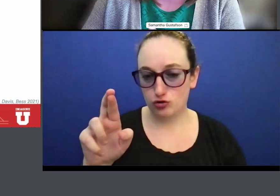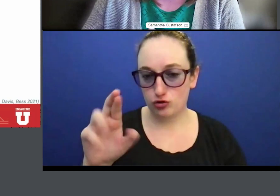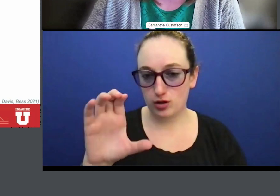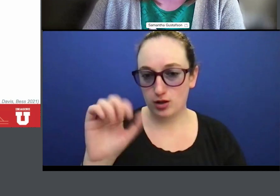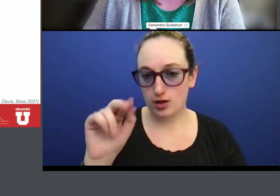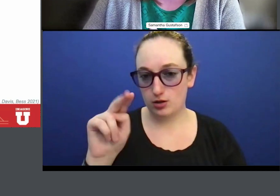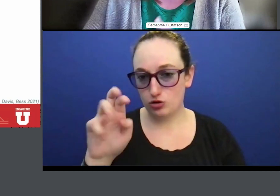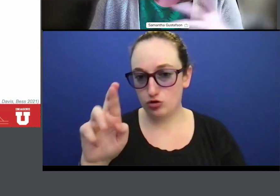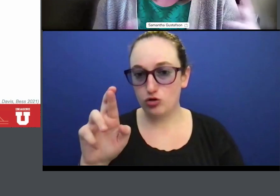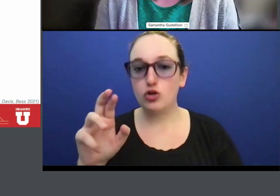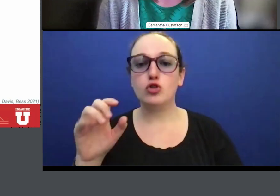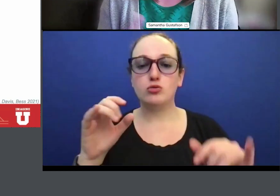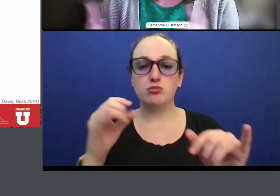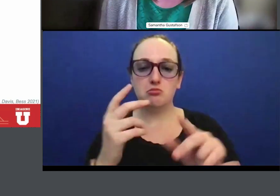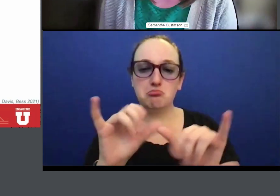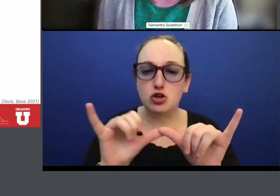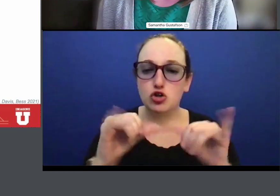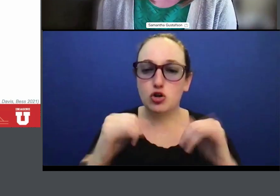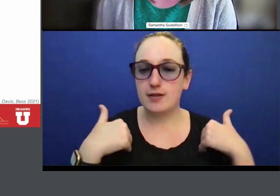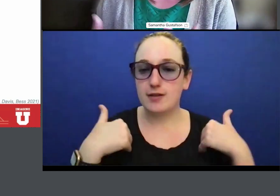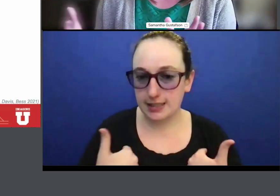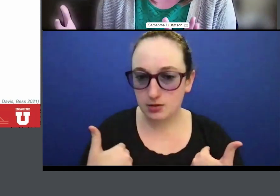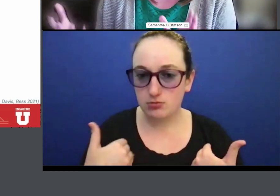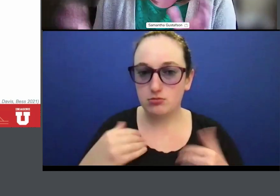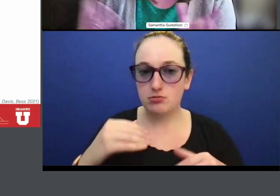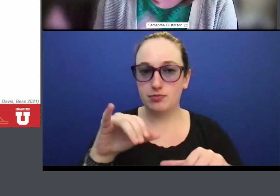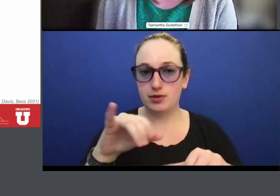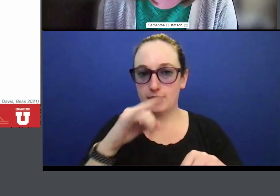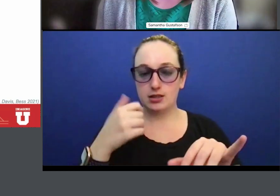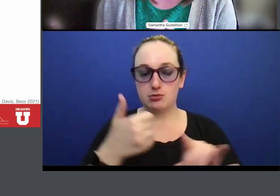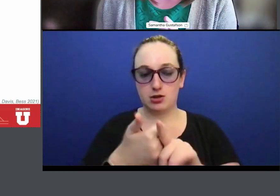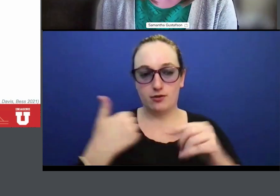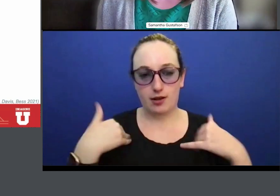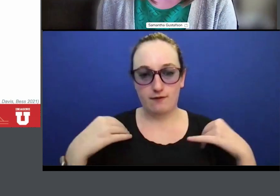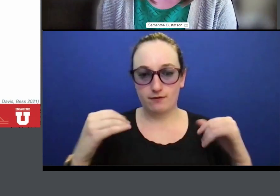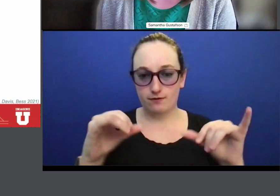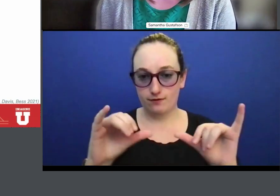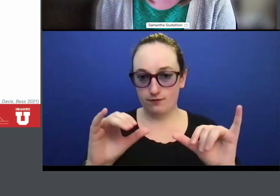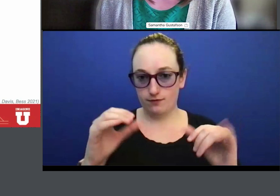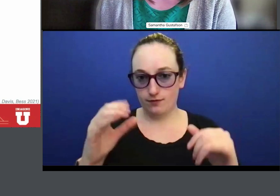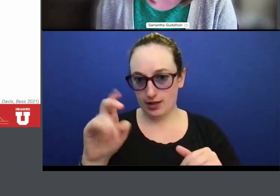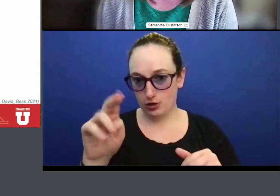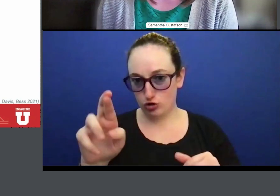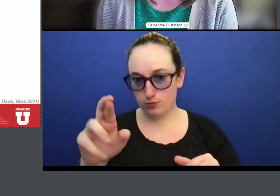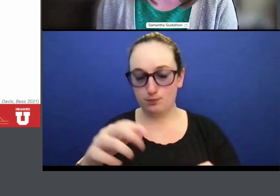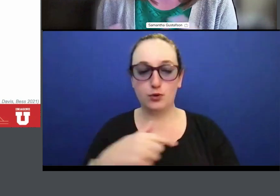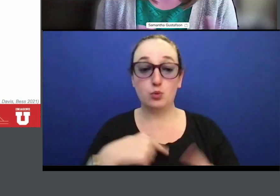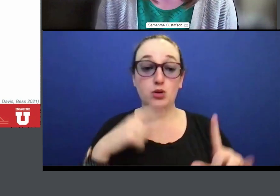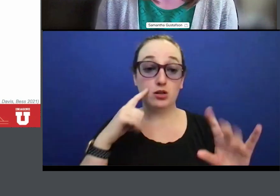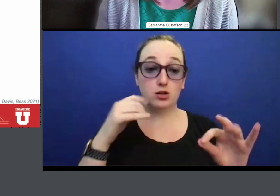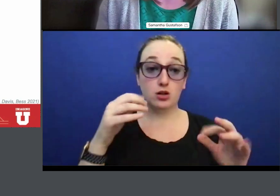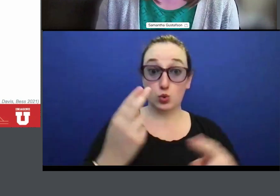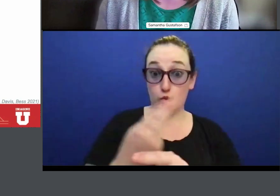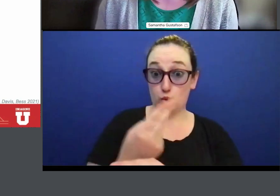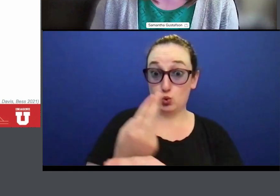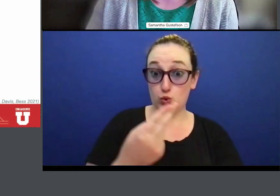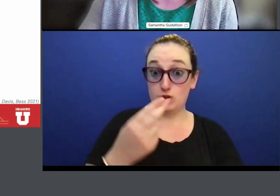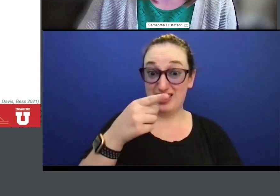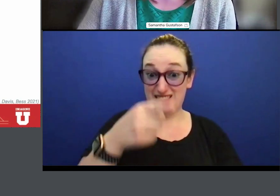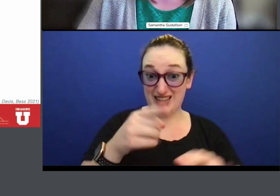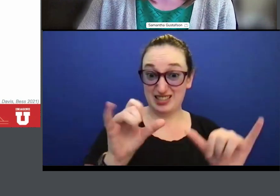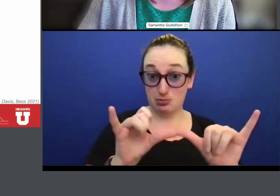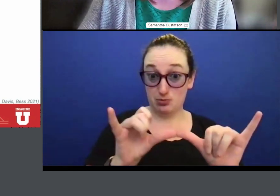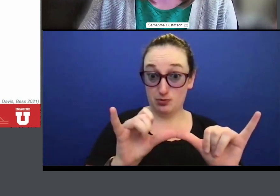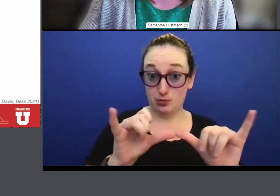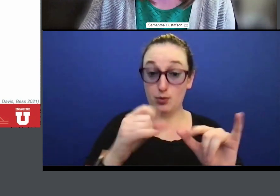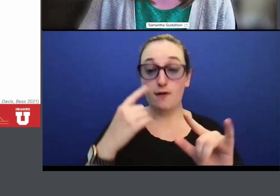their fatigue levels. And what this group did was we measured fatigue in children who are deaf and hard of hearing using this other